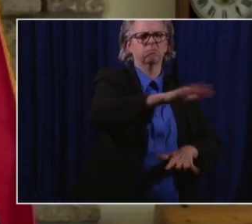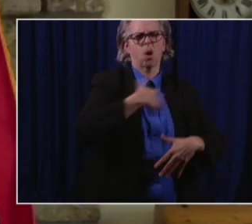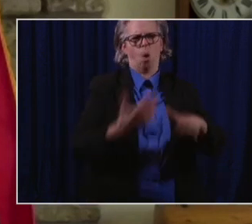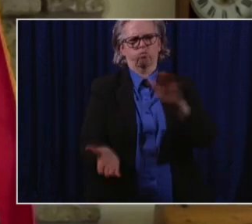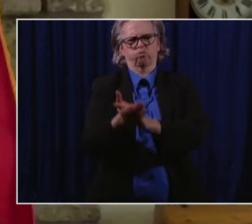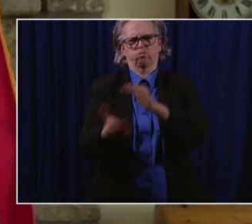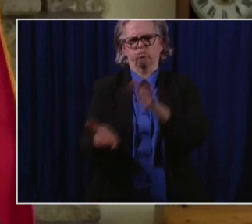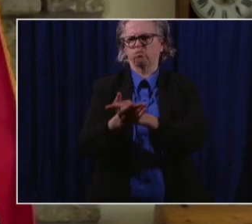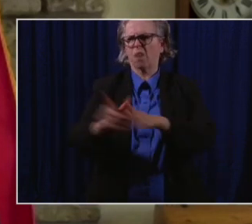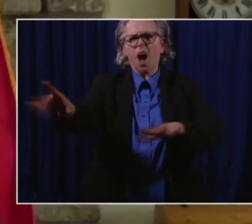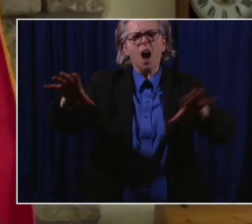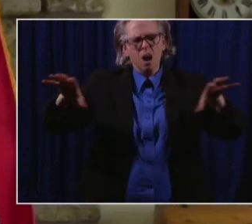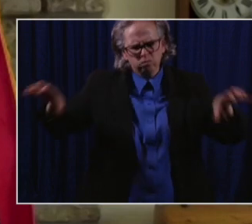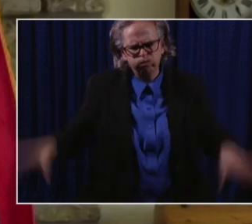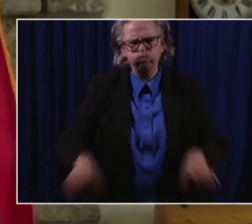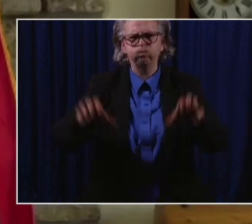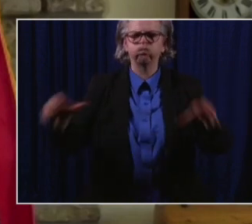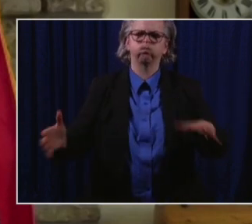phenomenal job